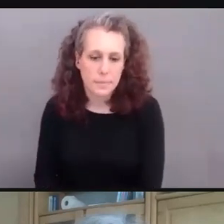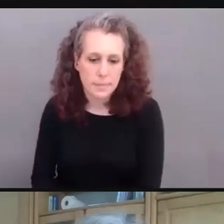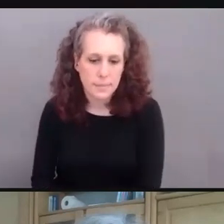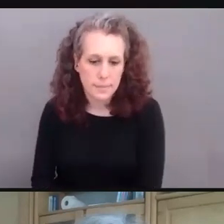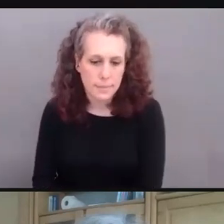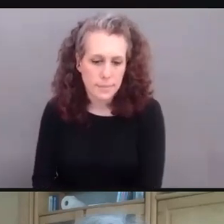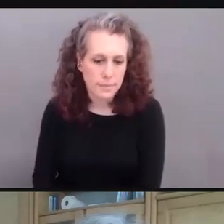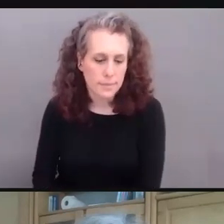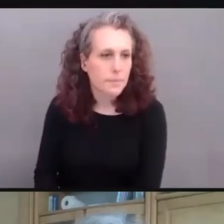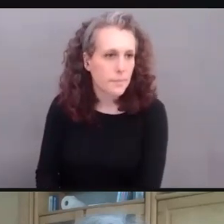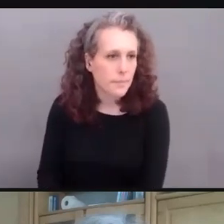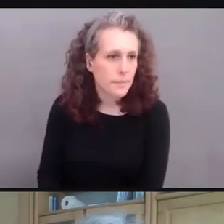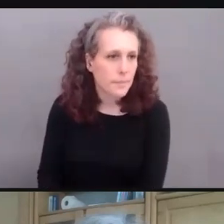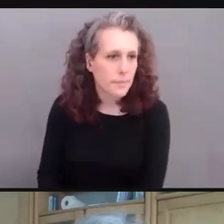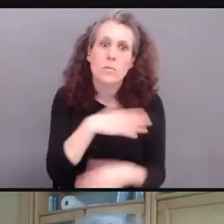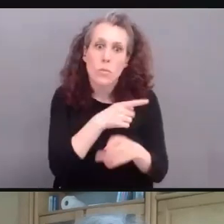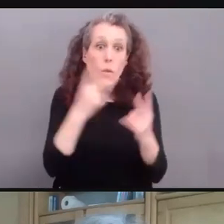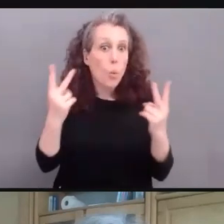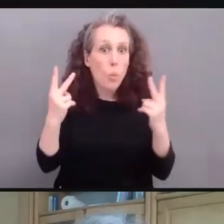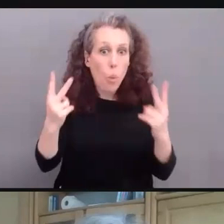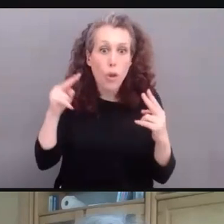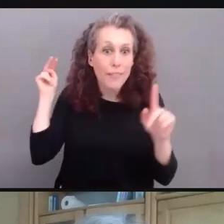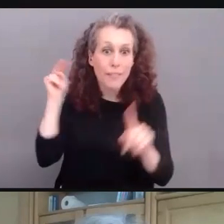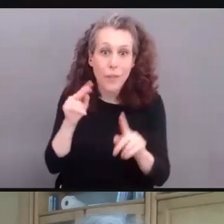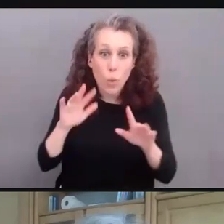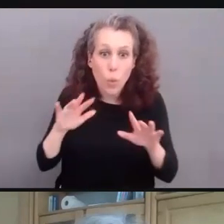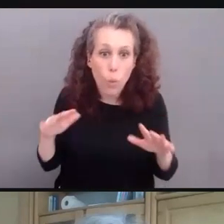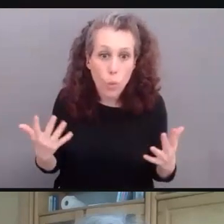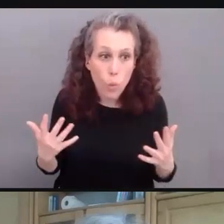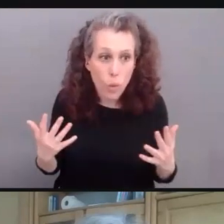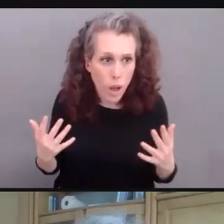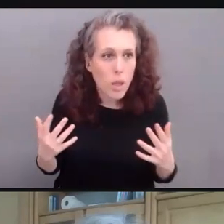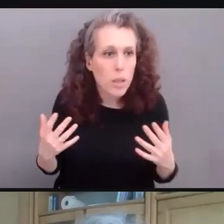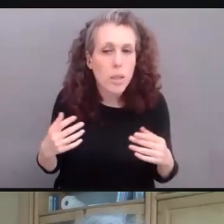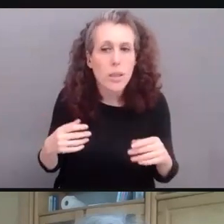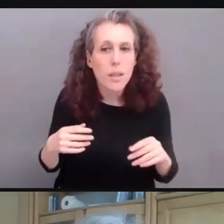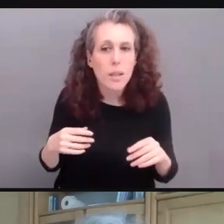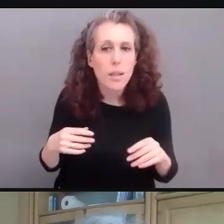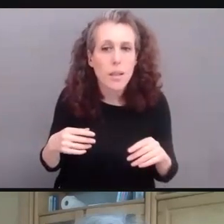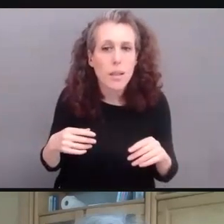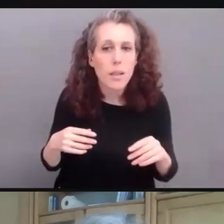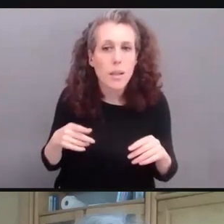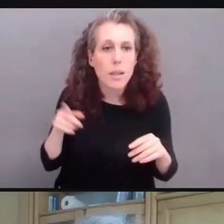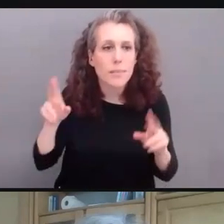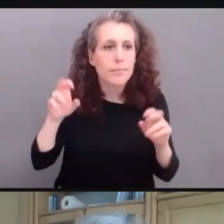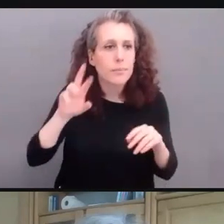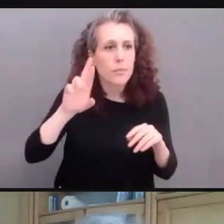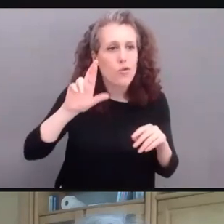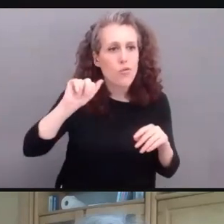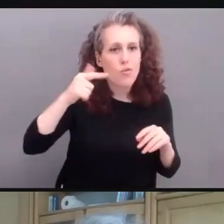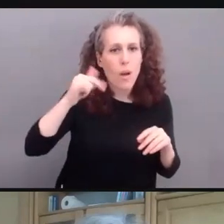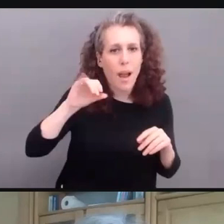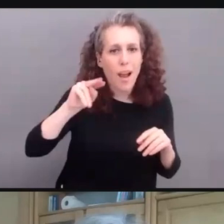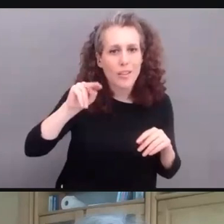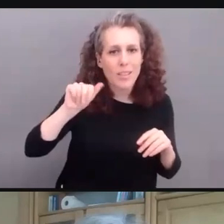very important approach is our didactic approach with this so-called rationale at the beginning of